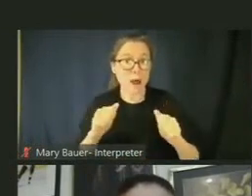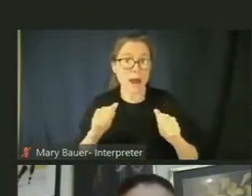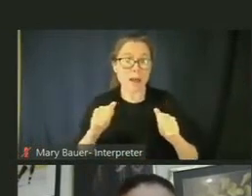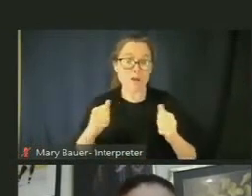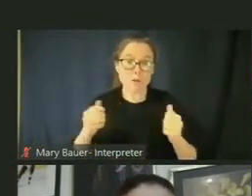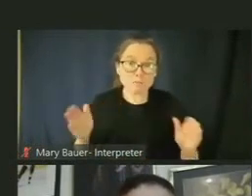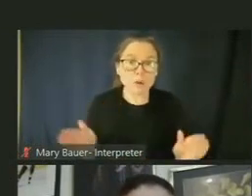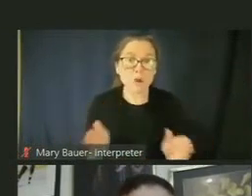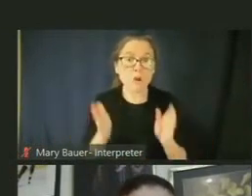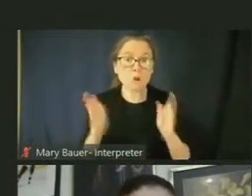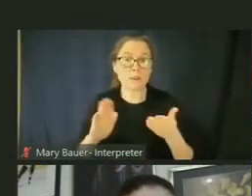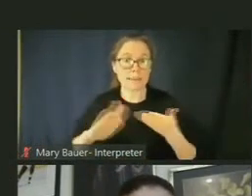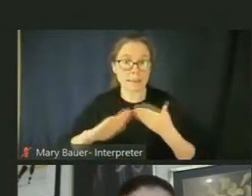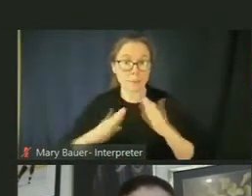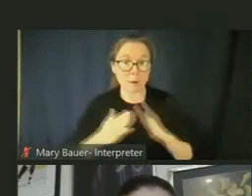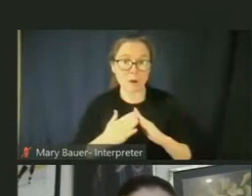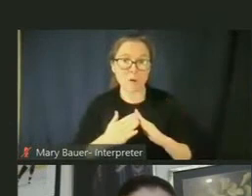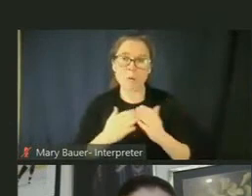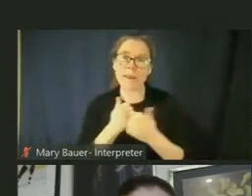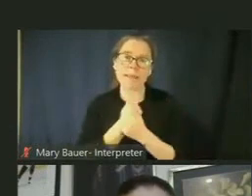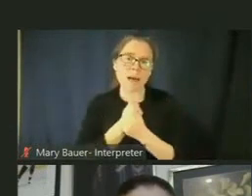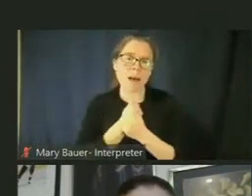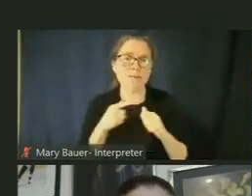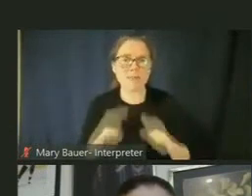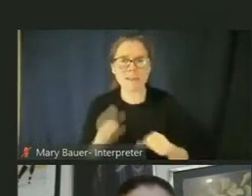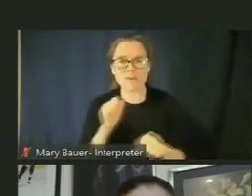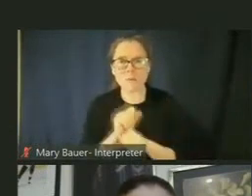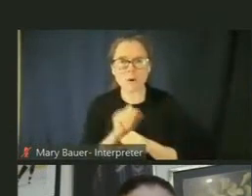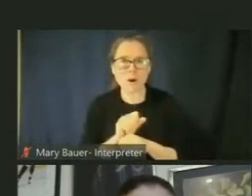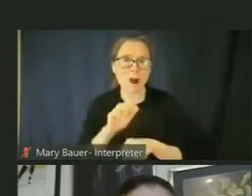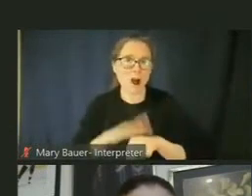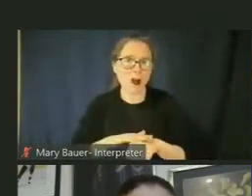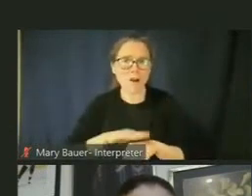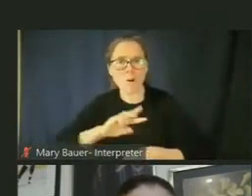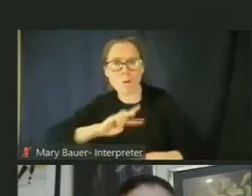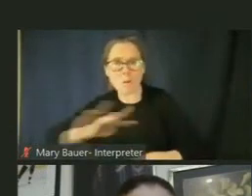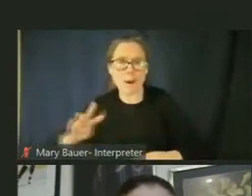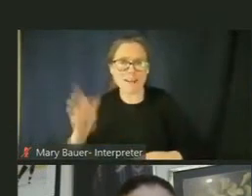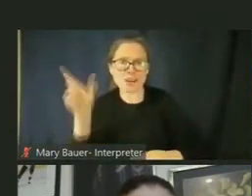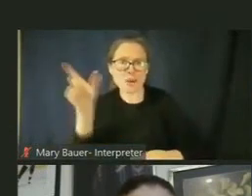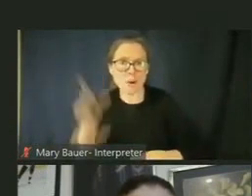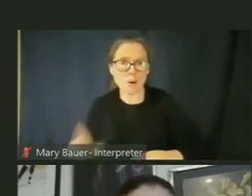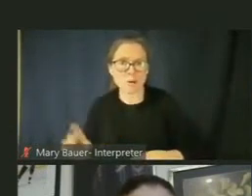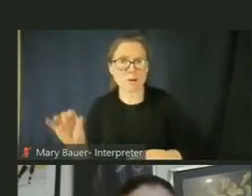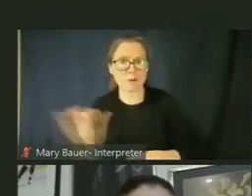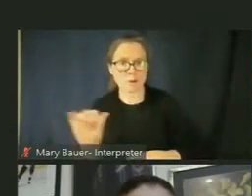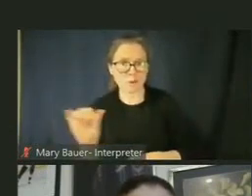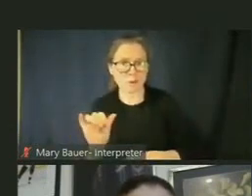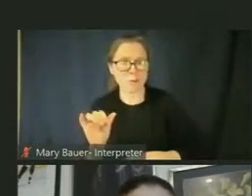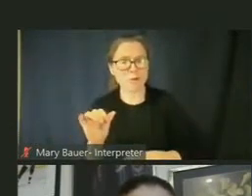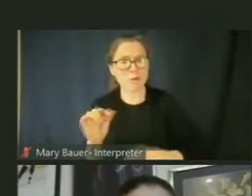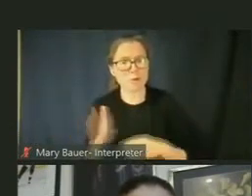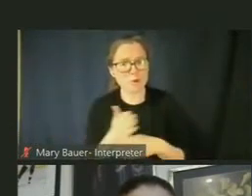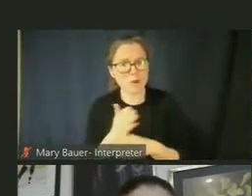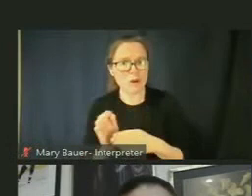community and love having this work on your coast as well in order to share that experience. I